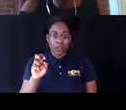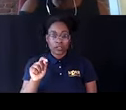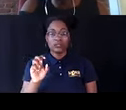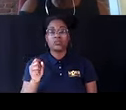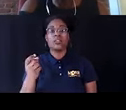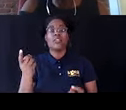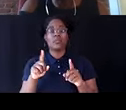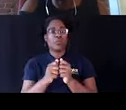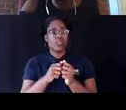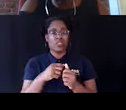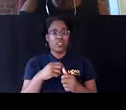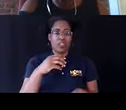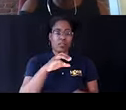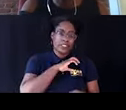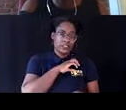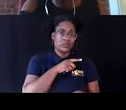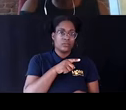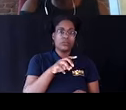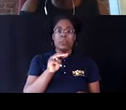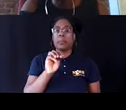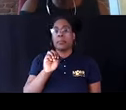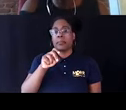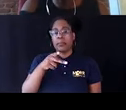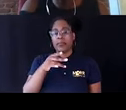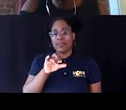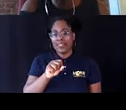in Memphis in 1866 set fire